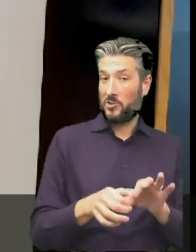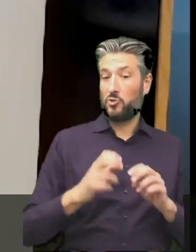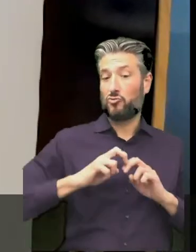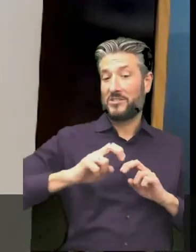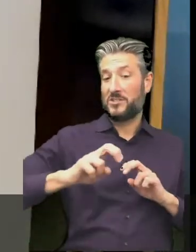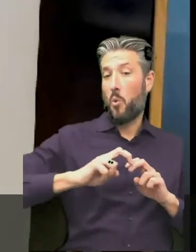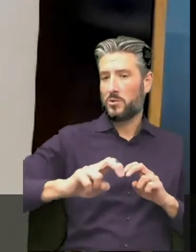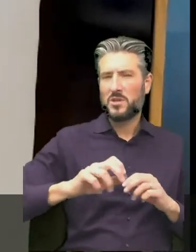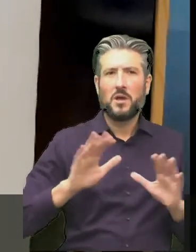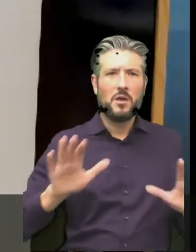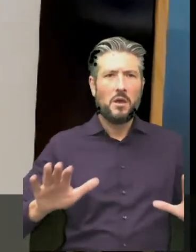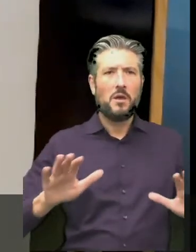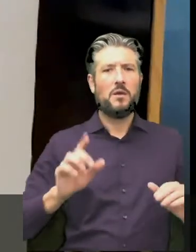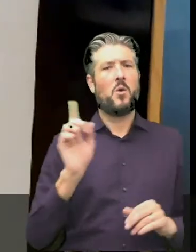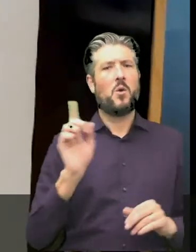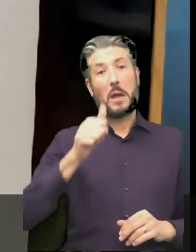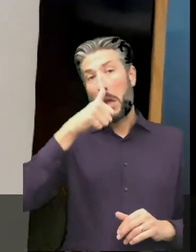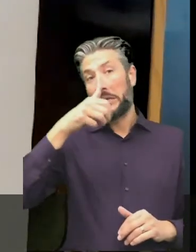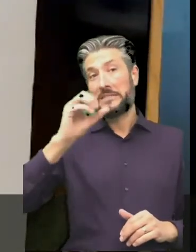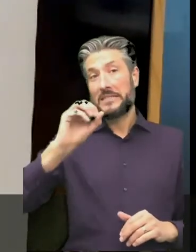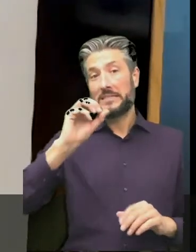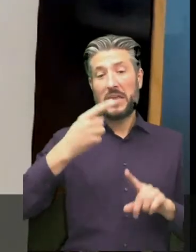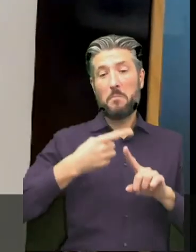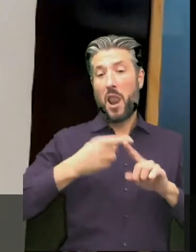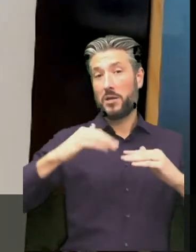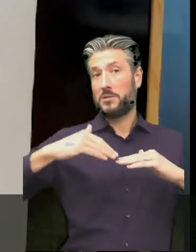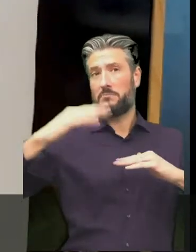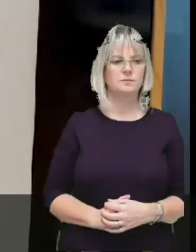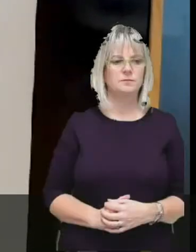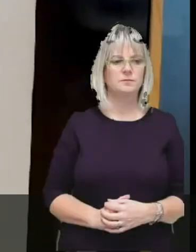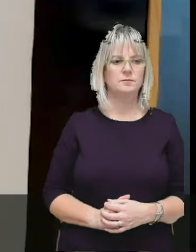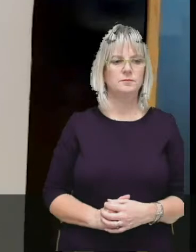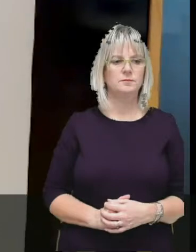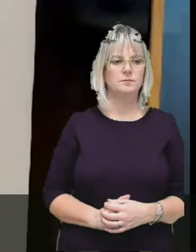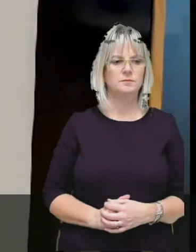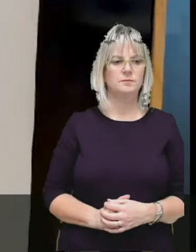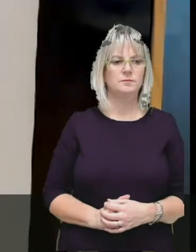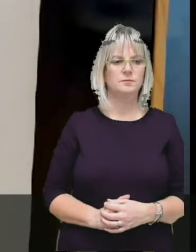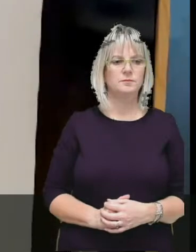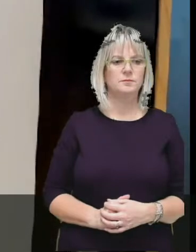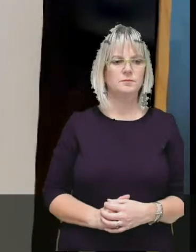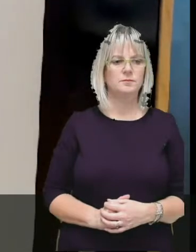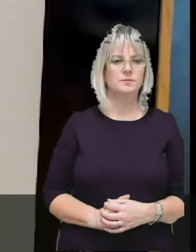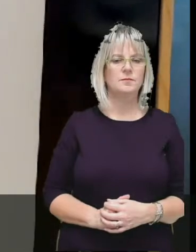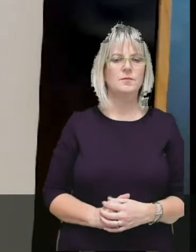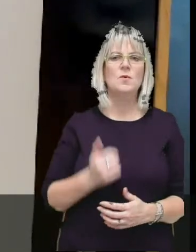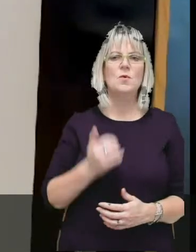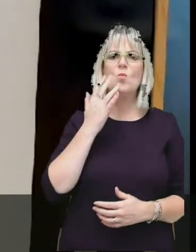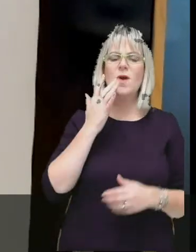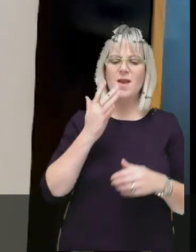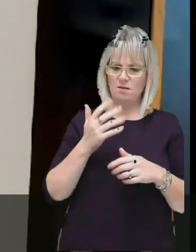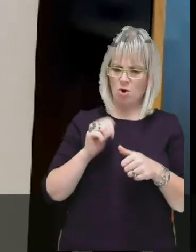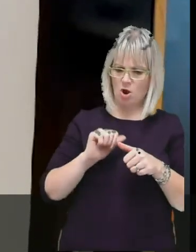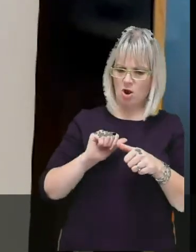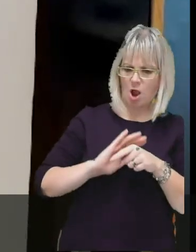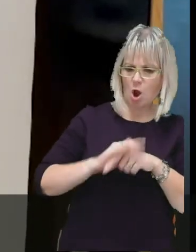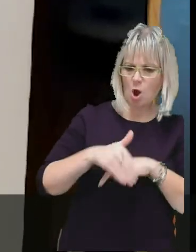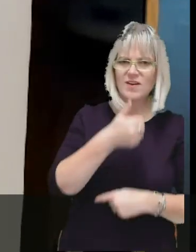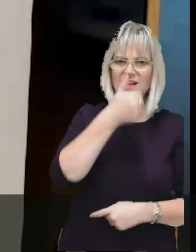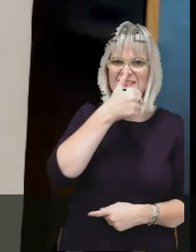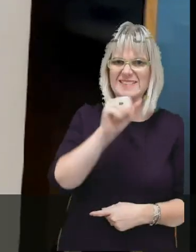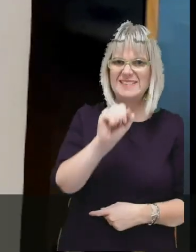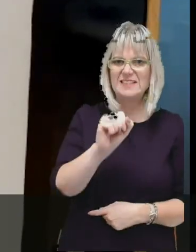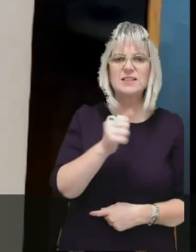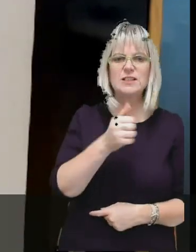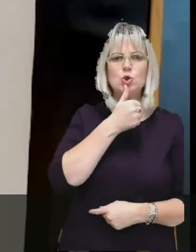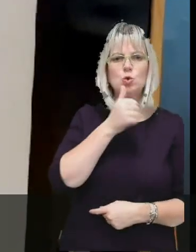able to use their passes on transport before 9 a.m. again? There are far less people on public transport now, so it doesn't make sense to